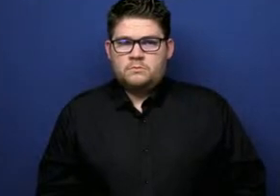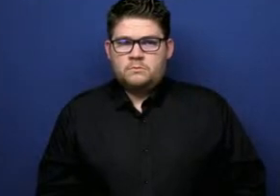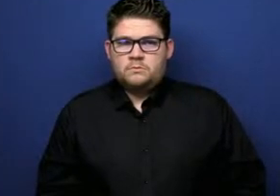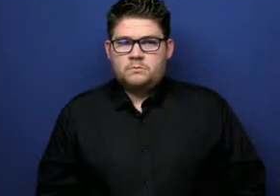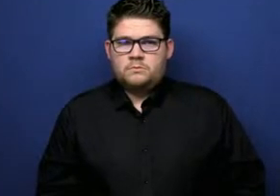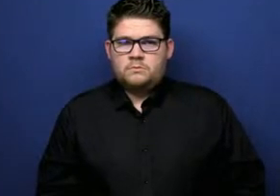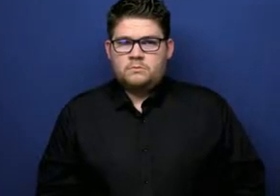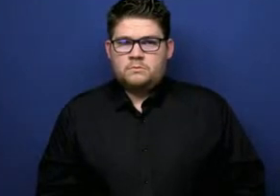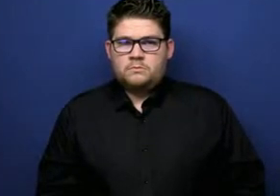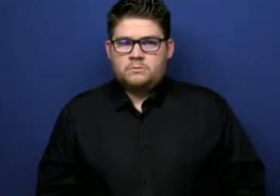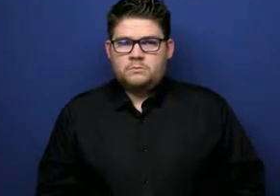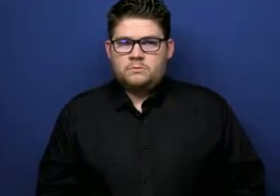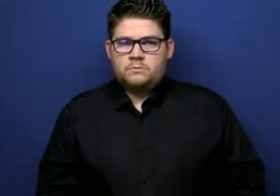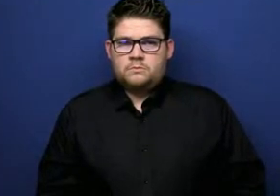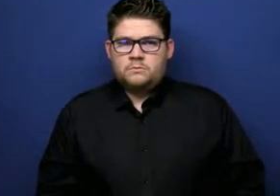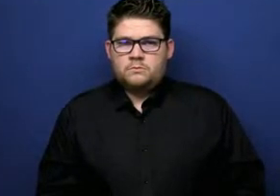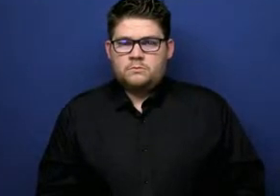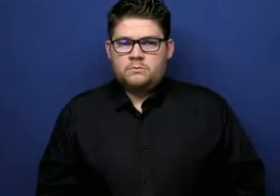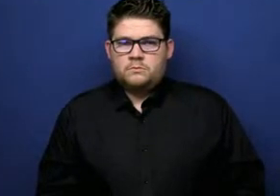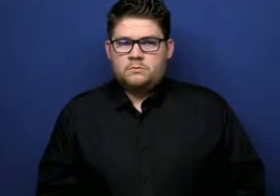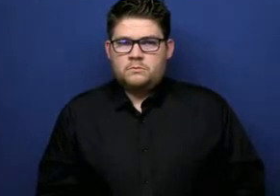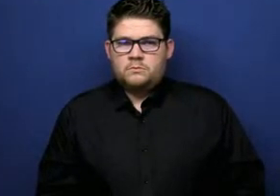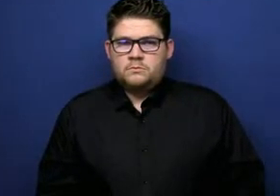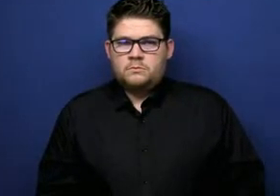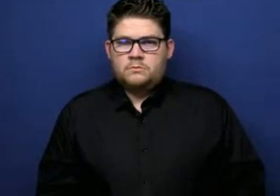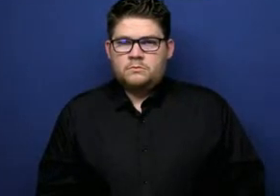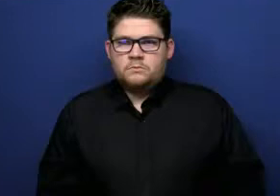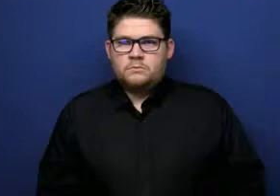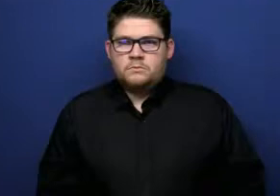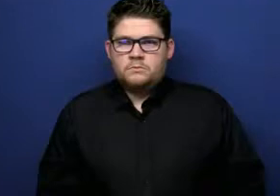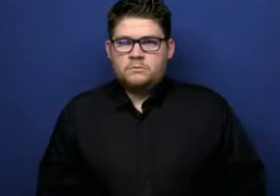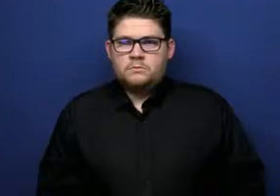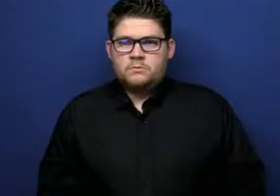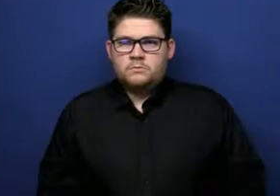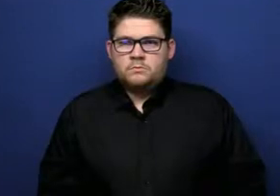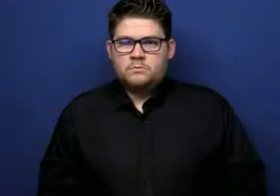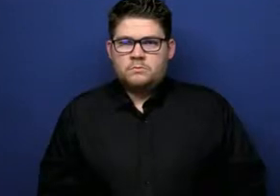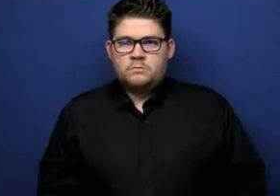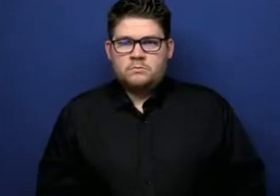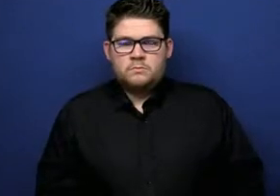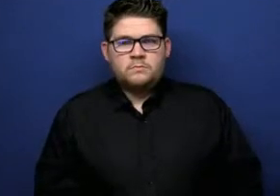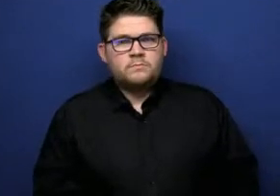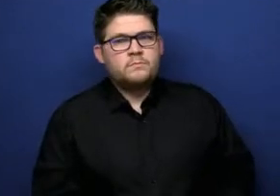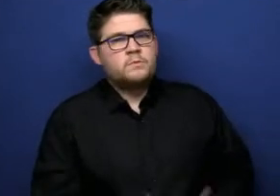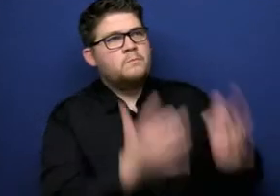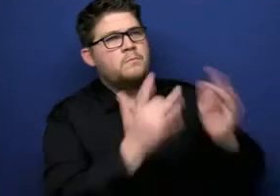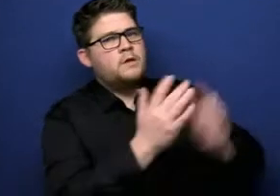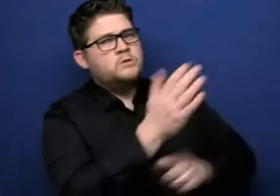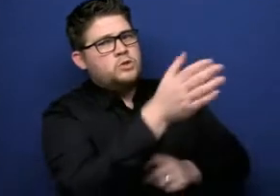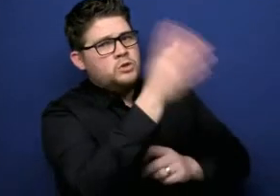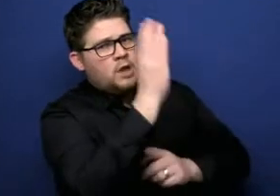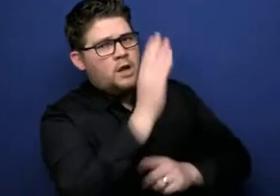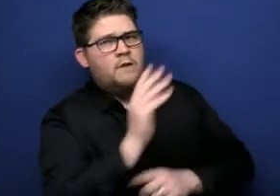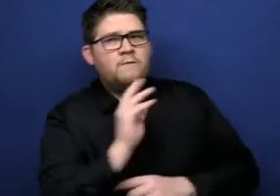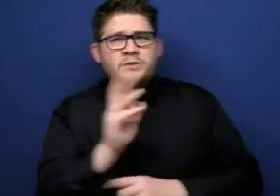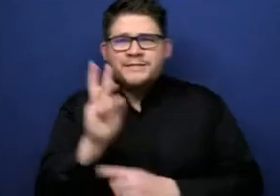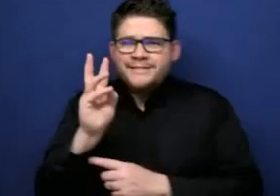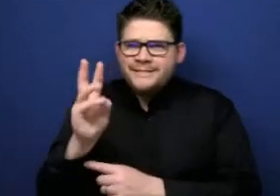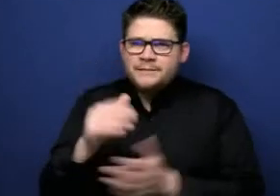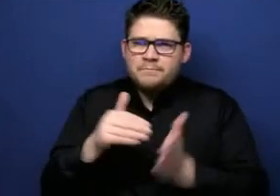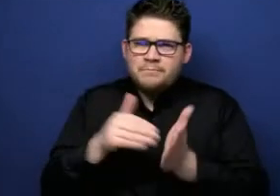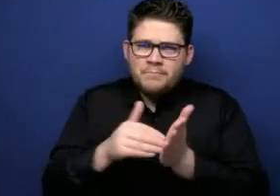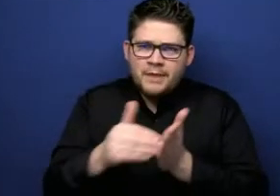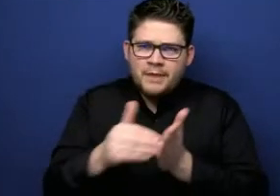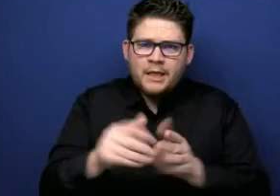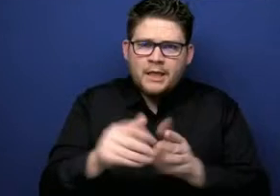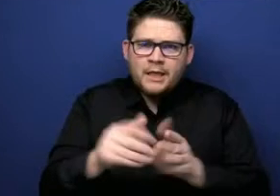Fully compassionate God on high, to our 6 million brothers and sisters murdered because they were Jews, grant clear and certain rest with